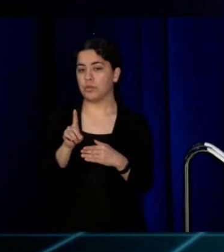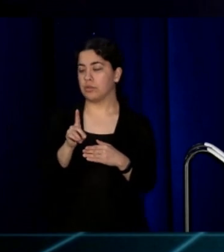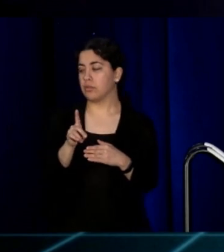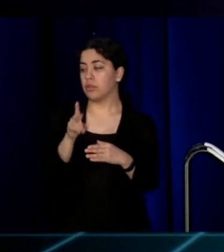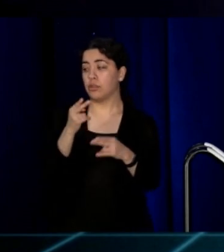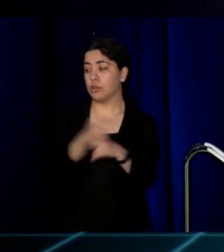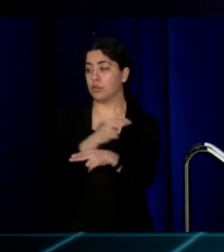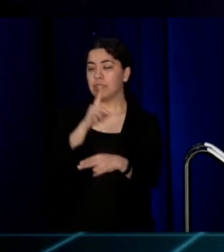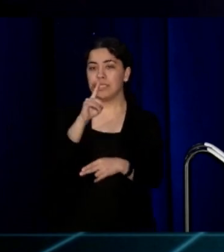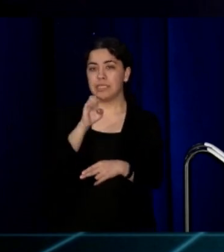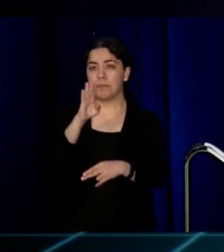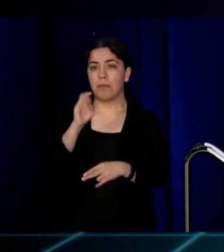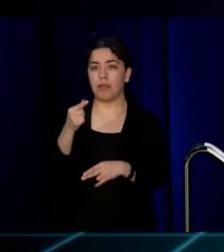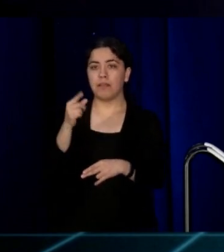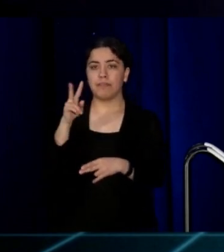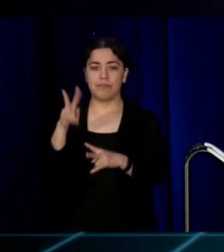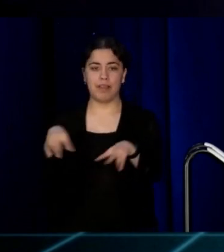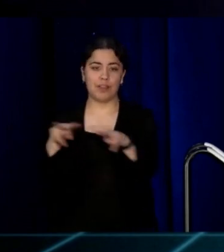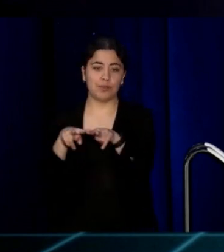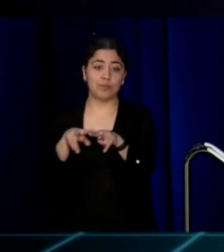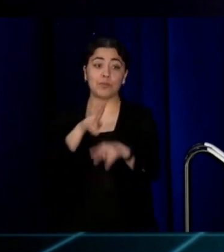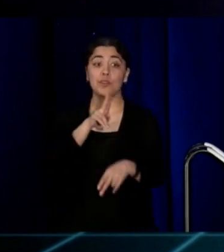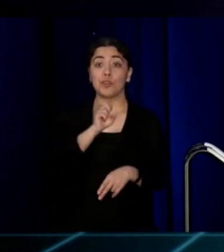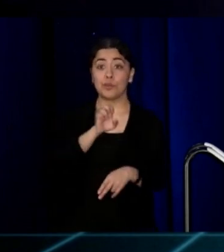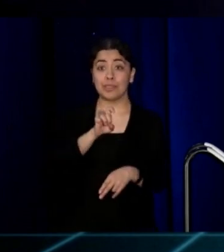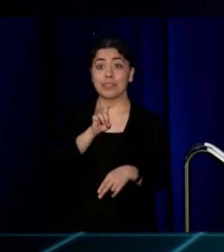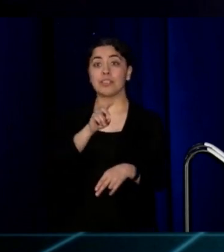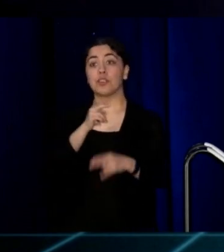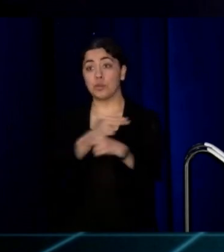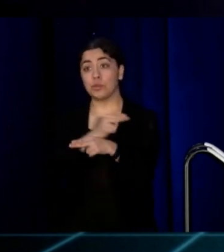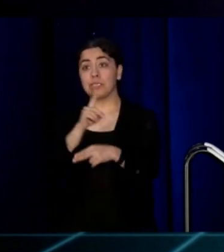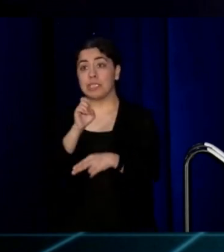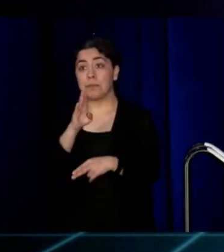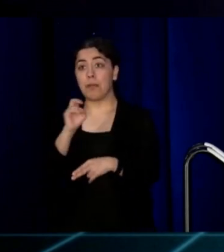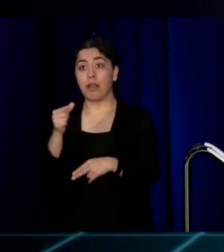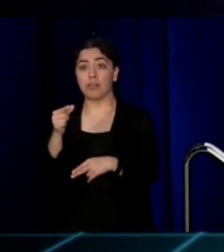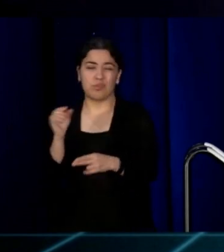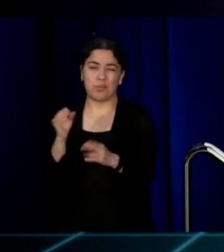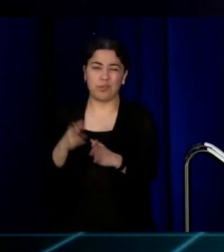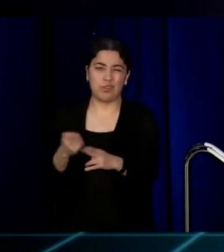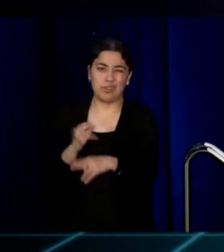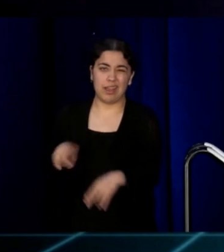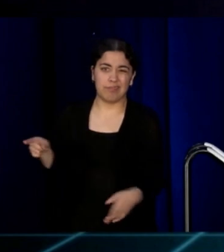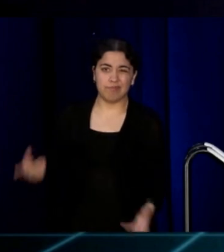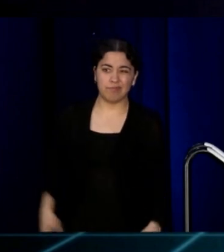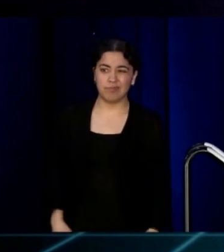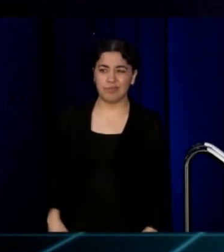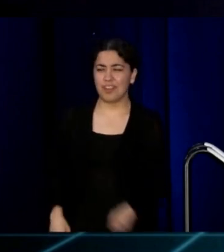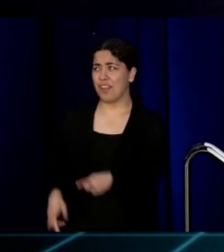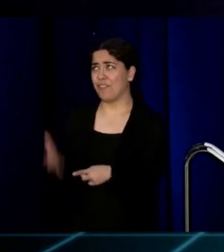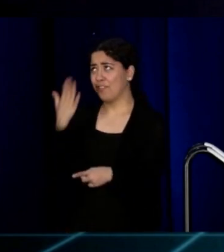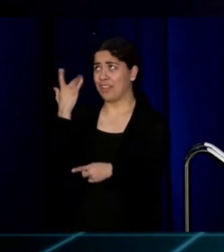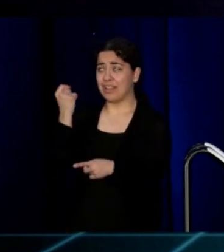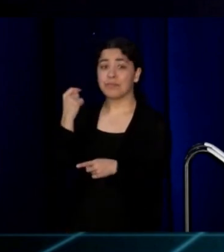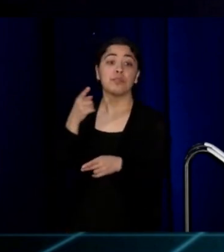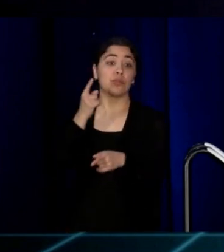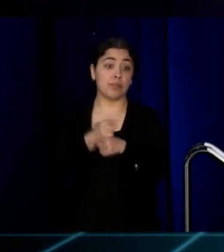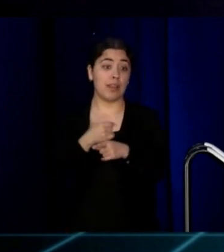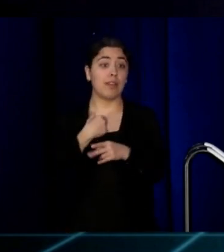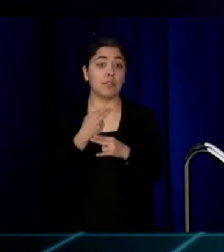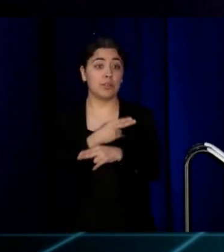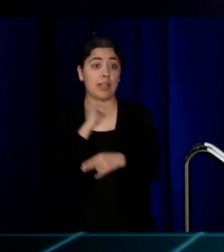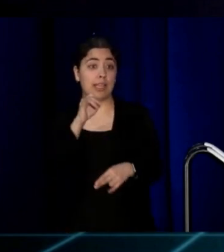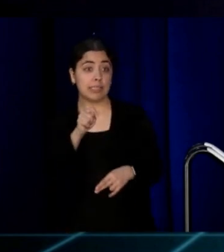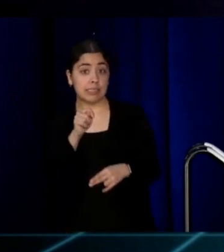Oh, yeah, so use debug value, no one ever uses it, so. But let's see, there's use ID,